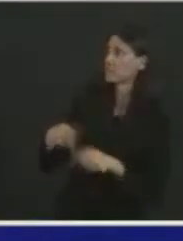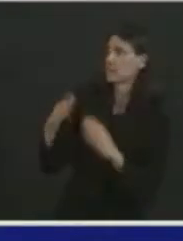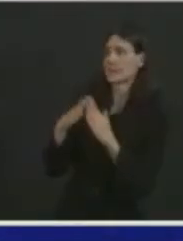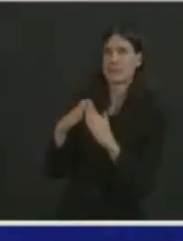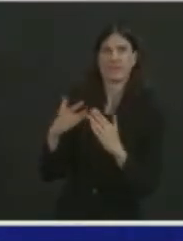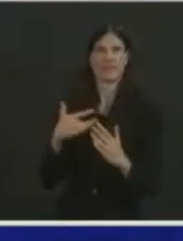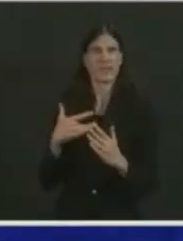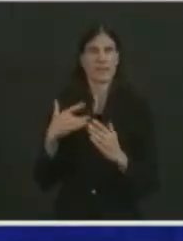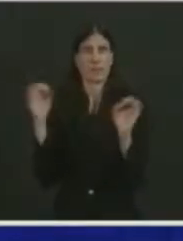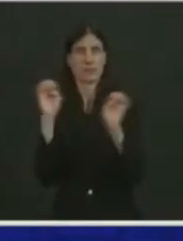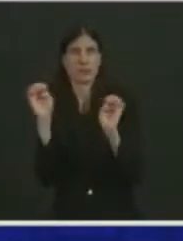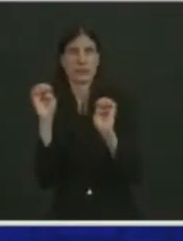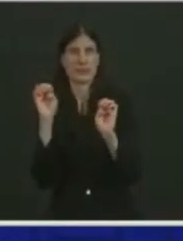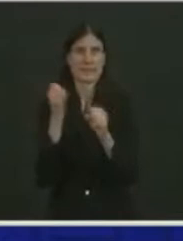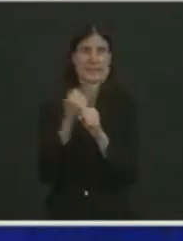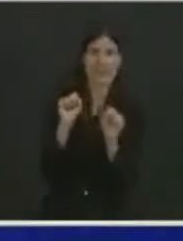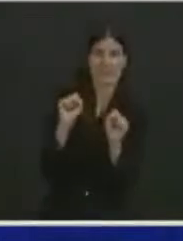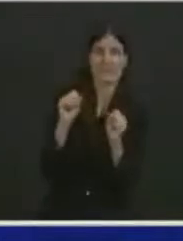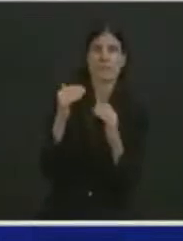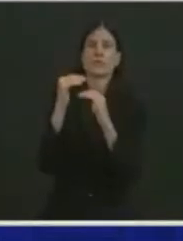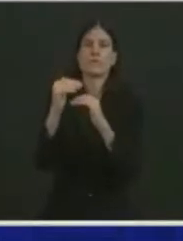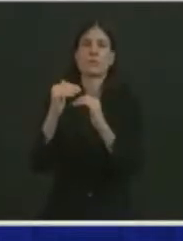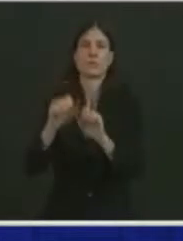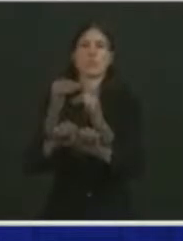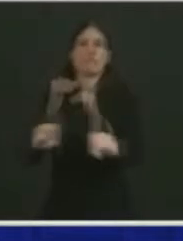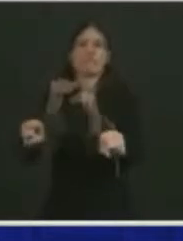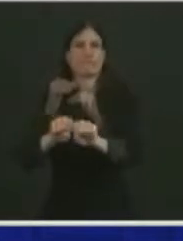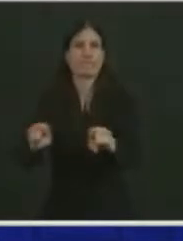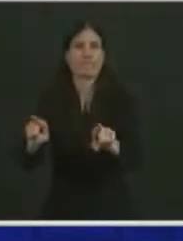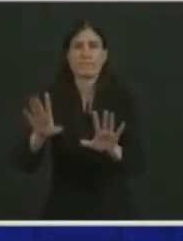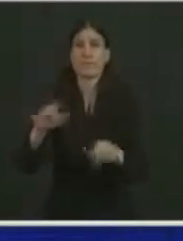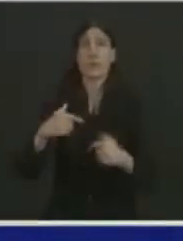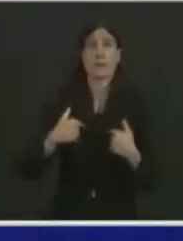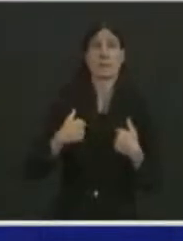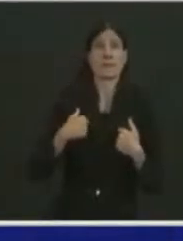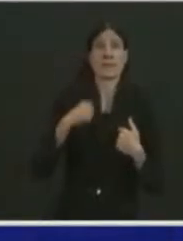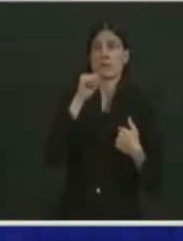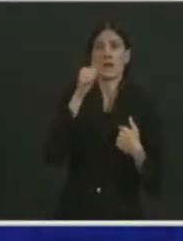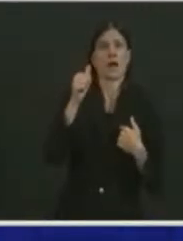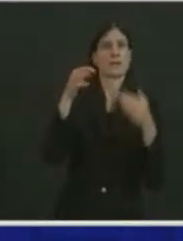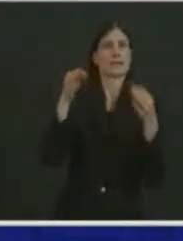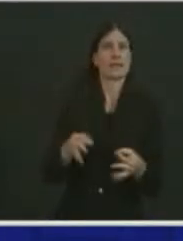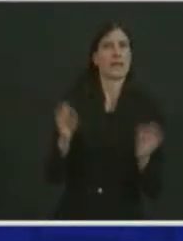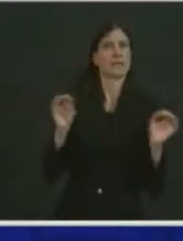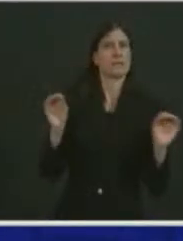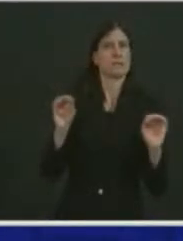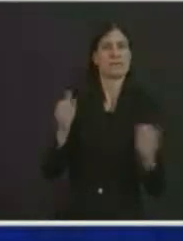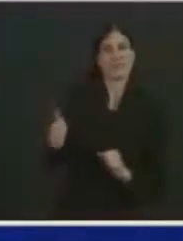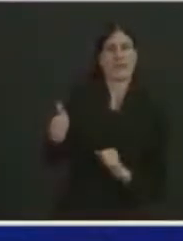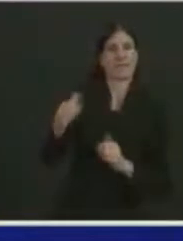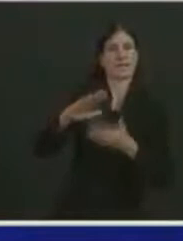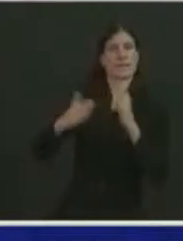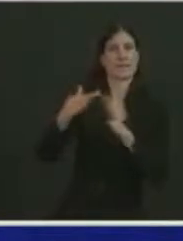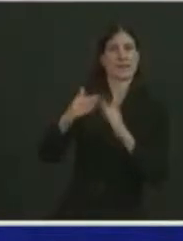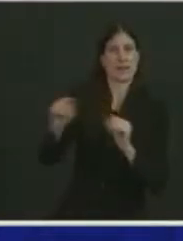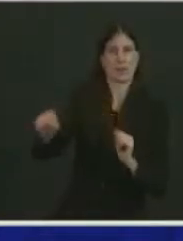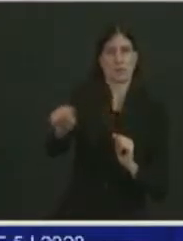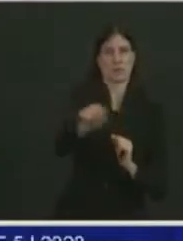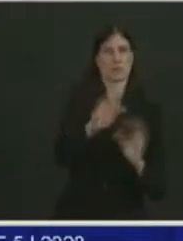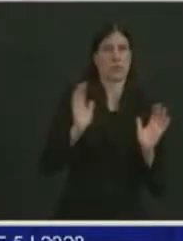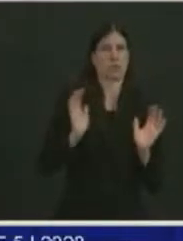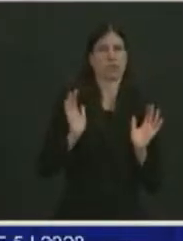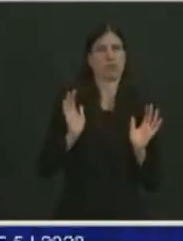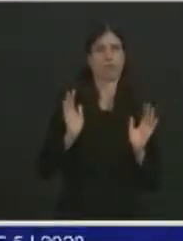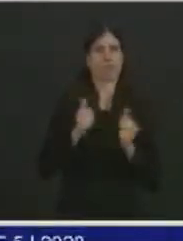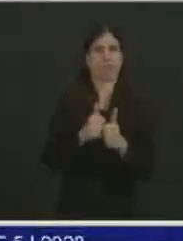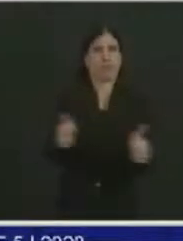kind of alert notifications. So we don't know of any future plans for those alerts, and it wasn't generated out of our office. Was it just people, now